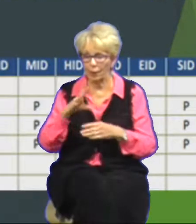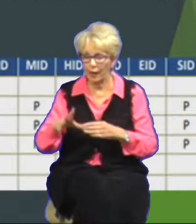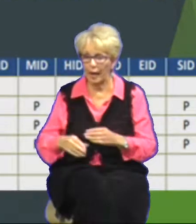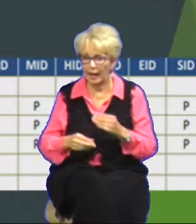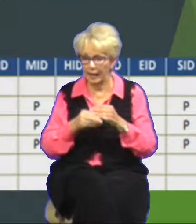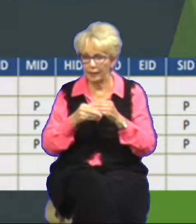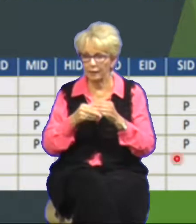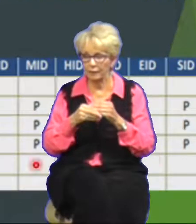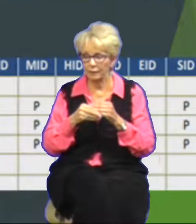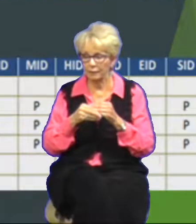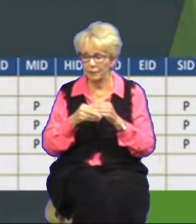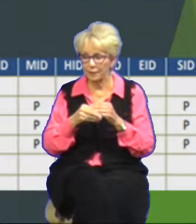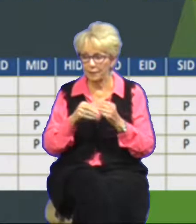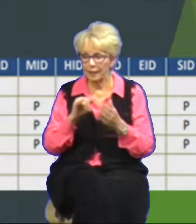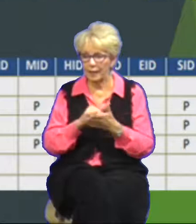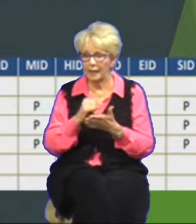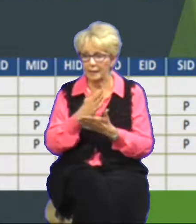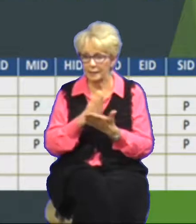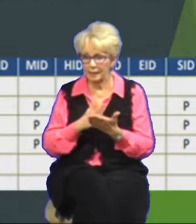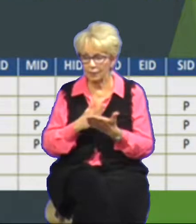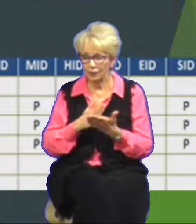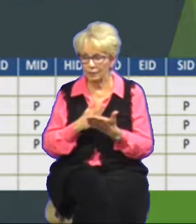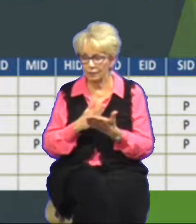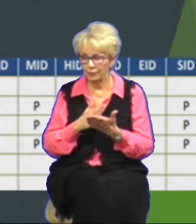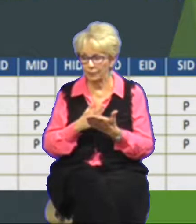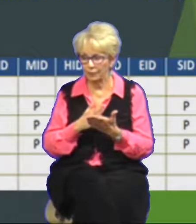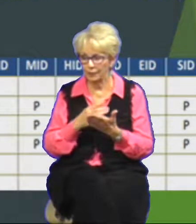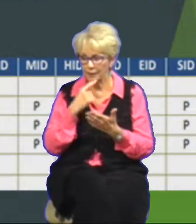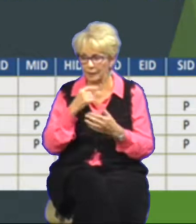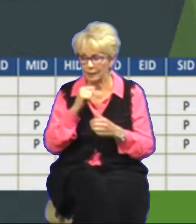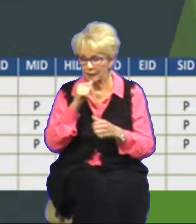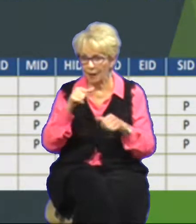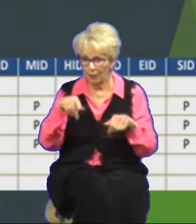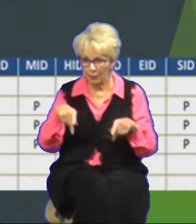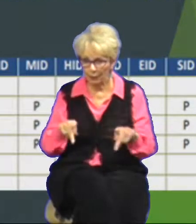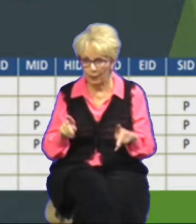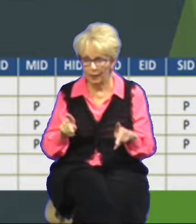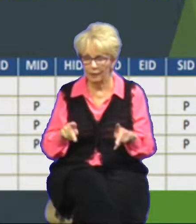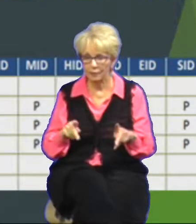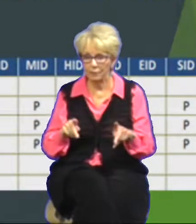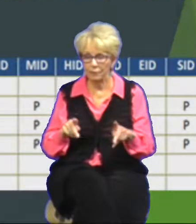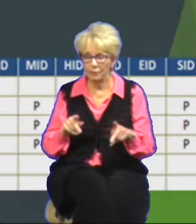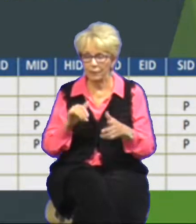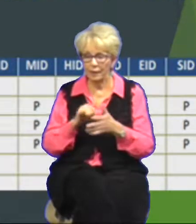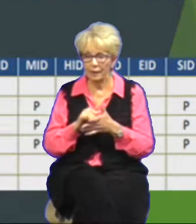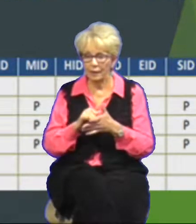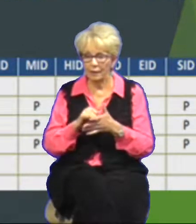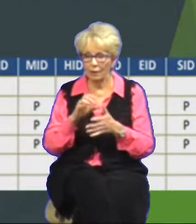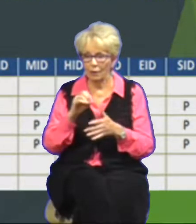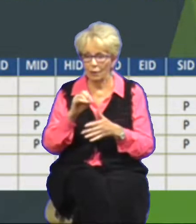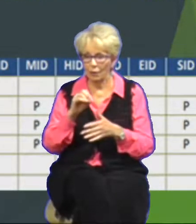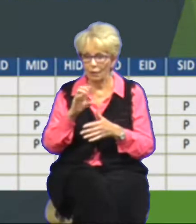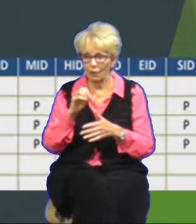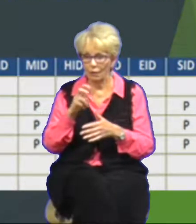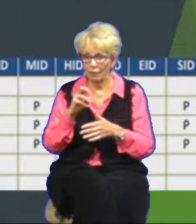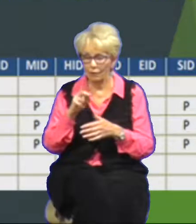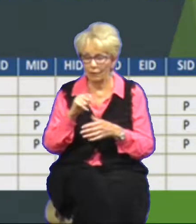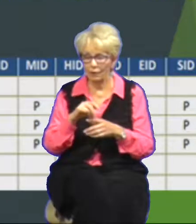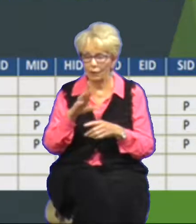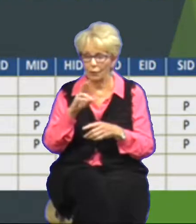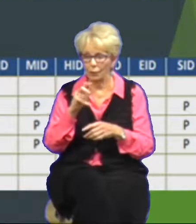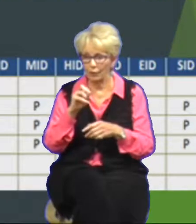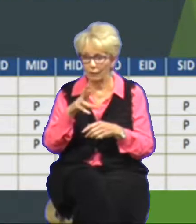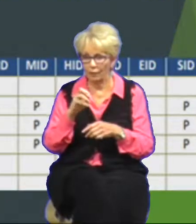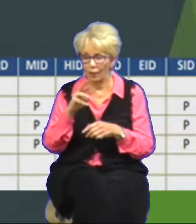add in this section, would say not permitted in the corridor overlay, the river district overlay, or